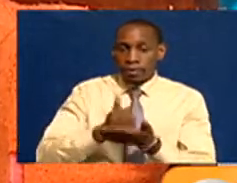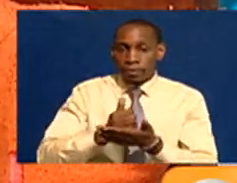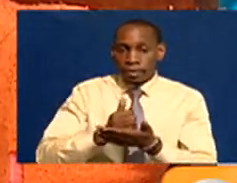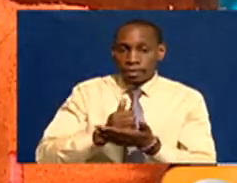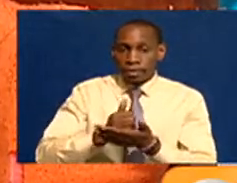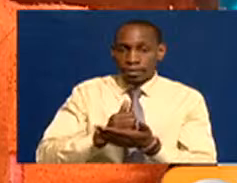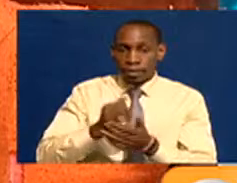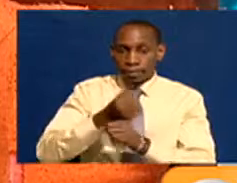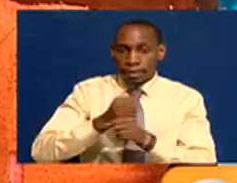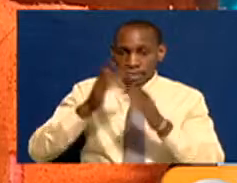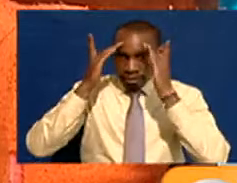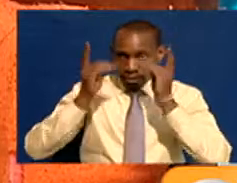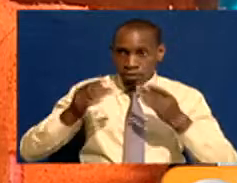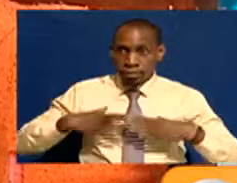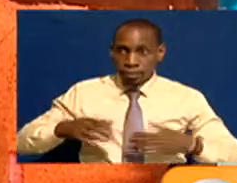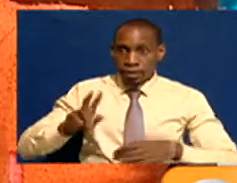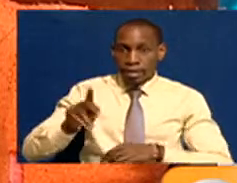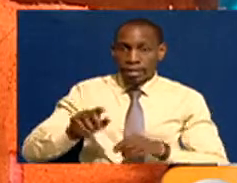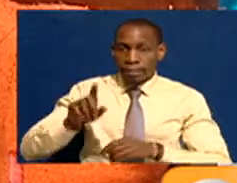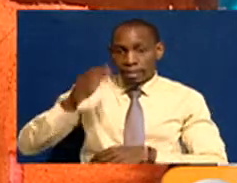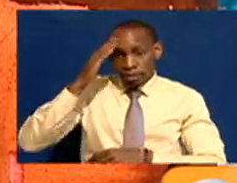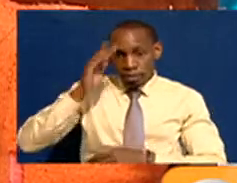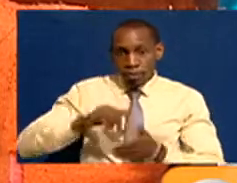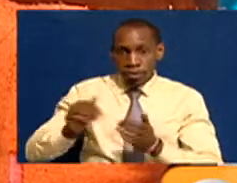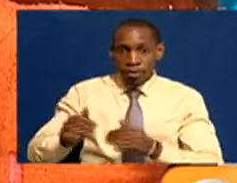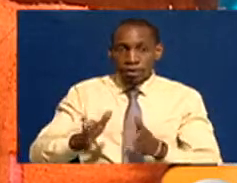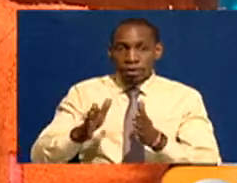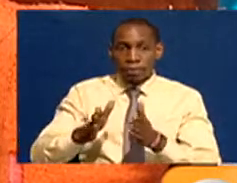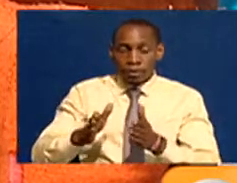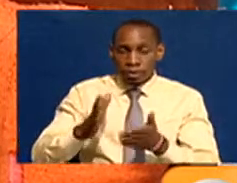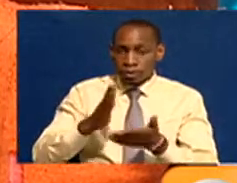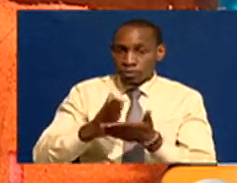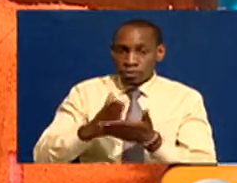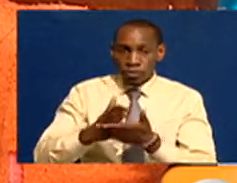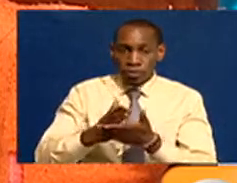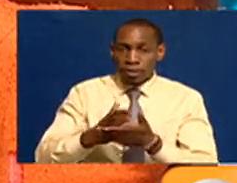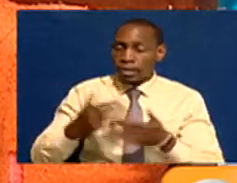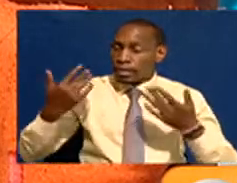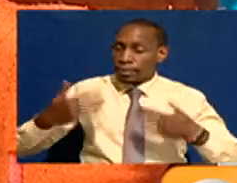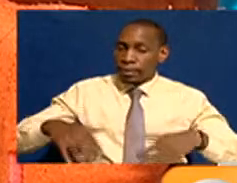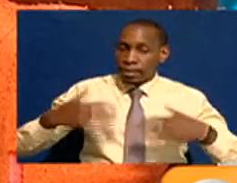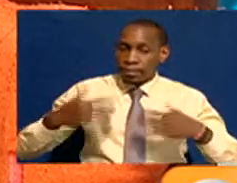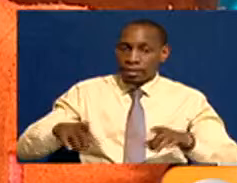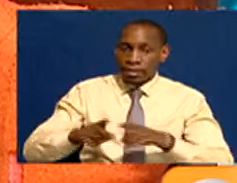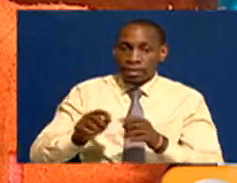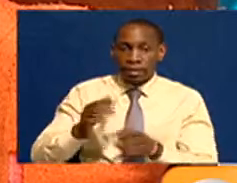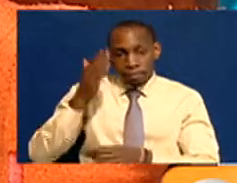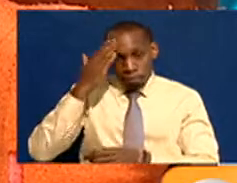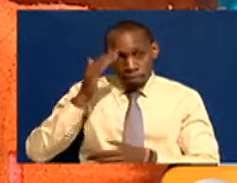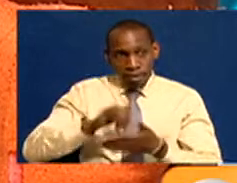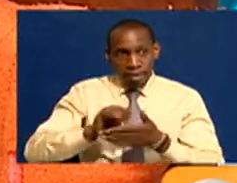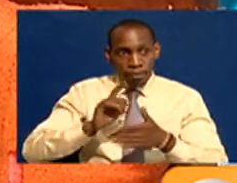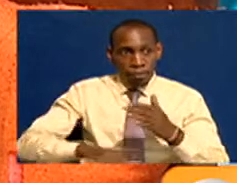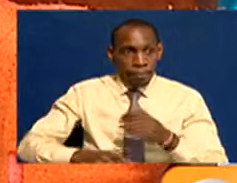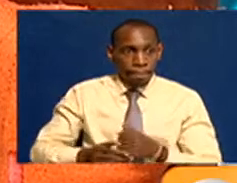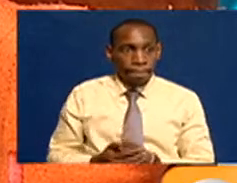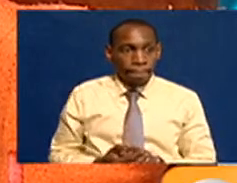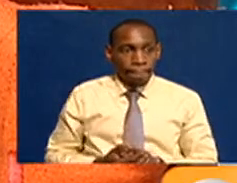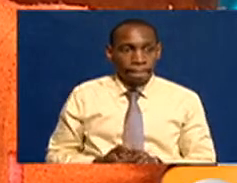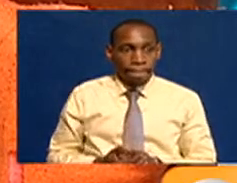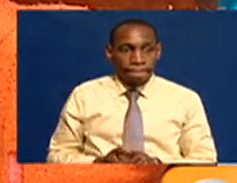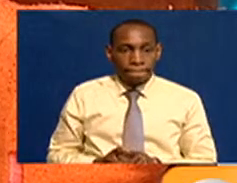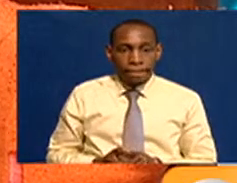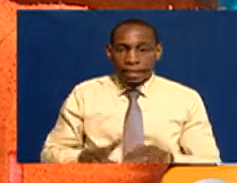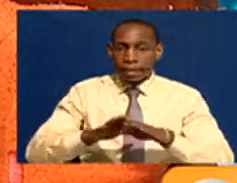decisions on the people of Kenya, we must know that this opportunity is sacred, and we must know that it is